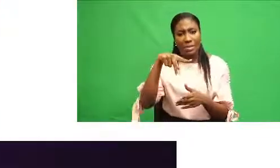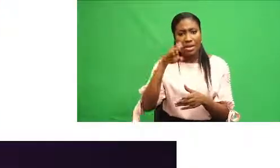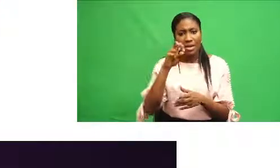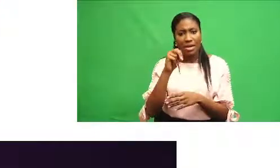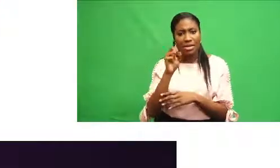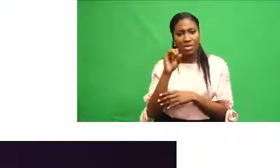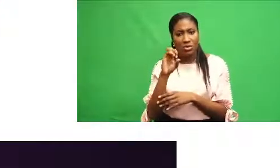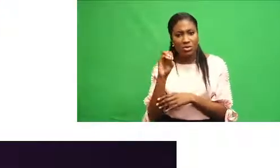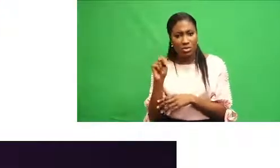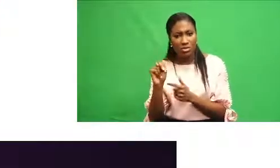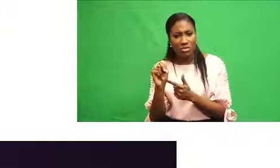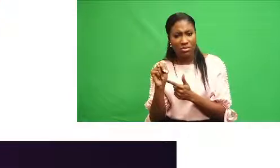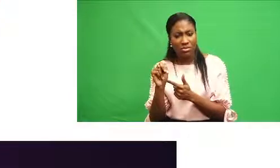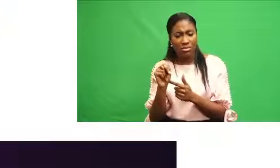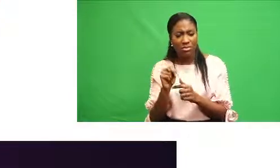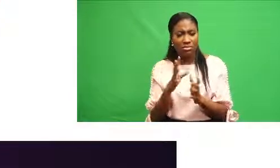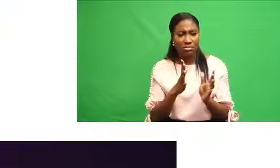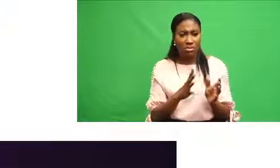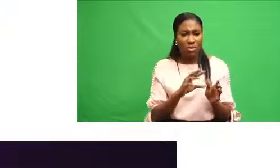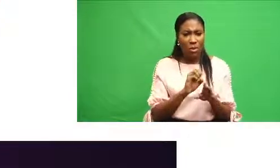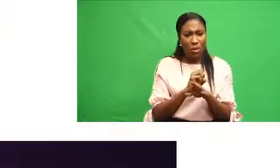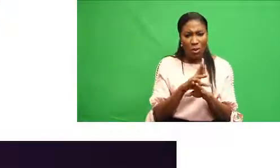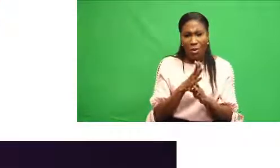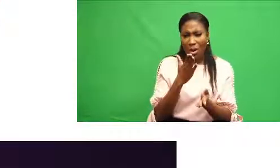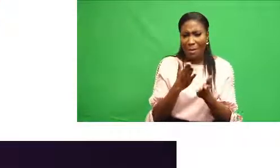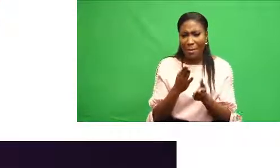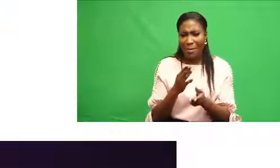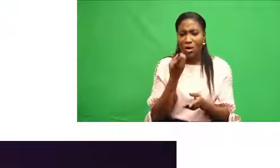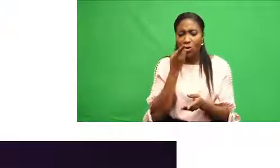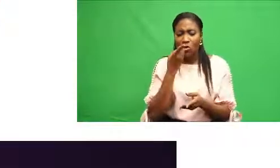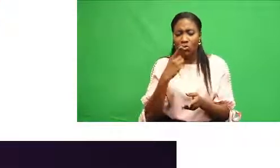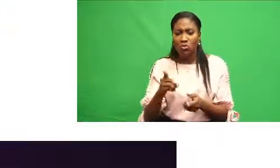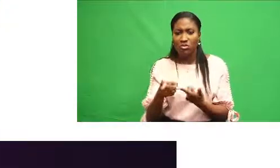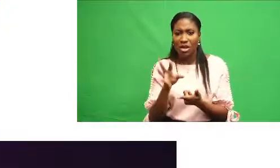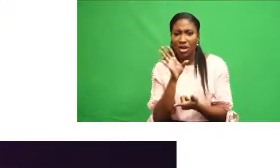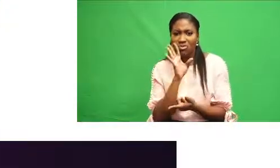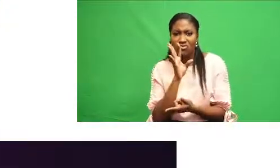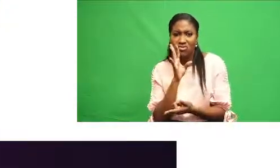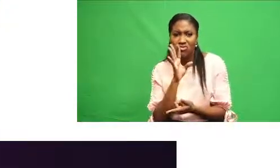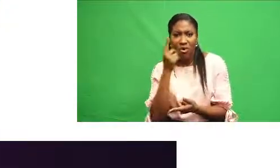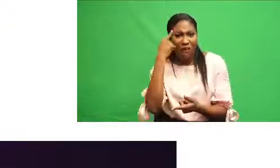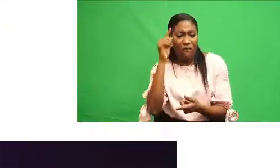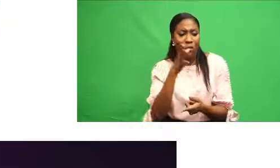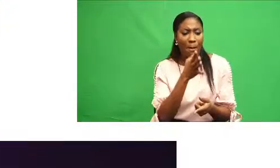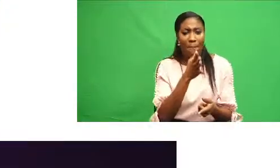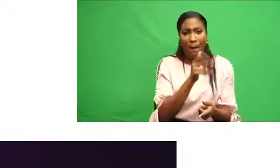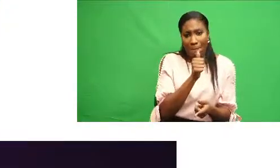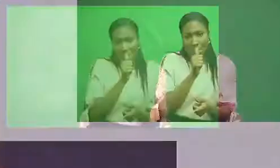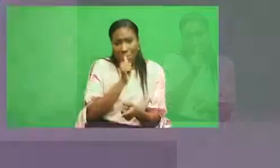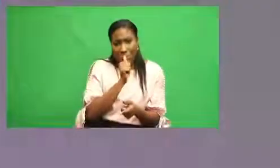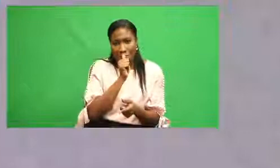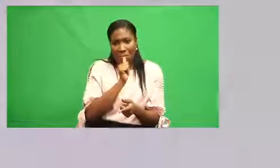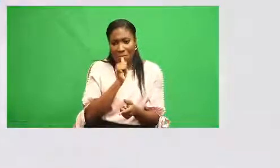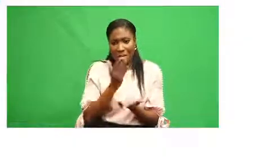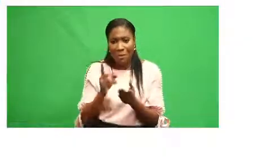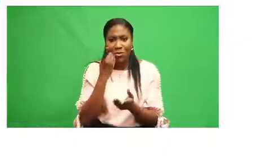daughter, Mary, who is coming to help Mary? It's not easy to